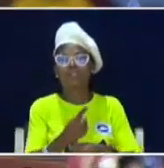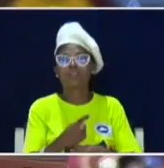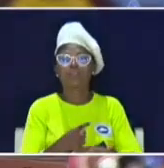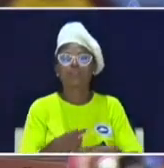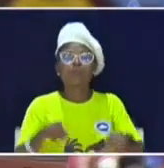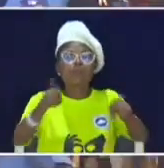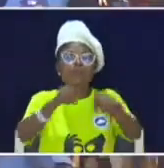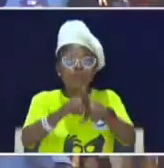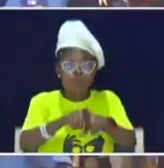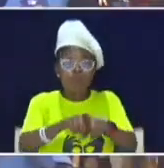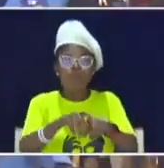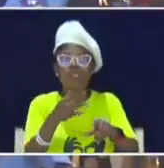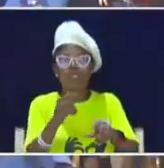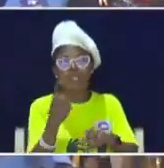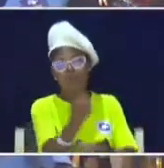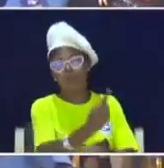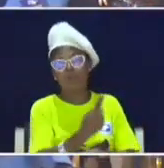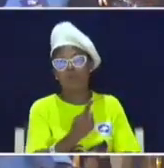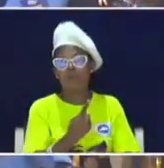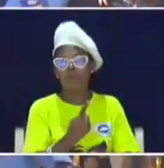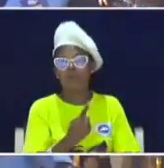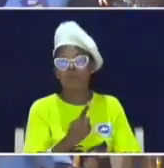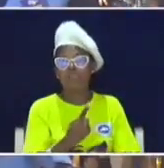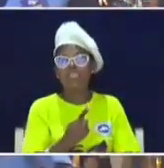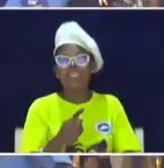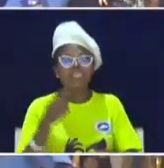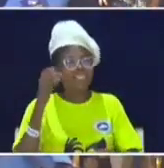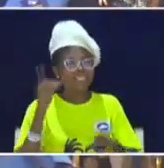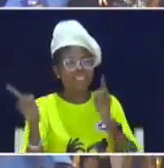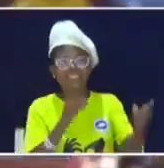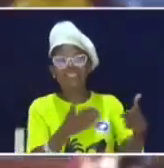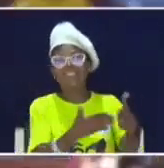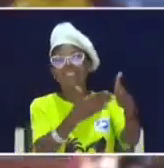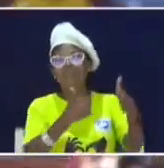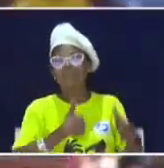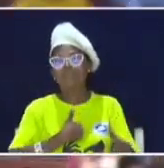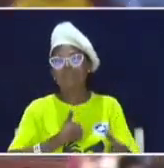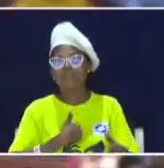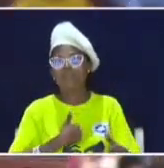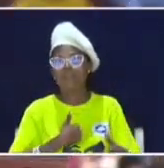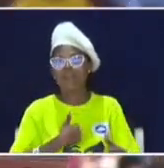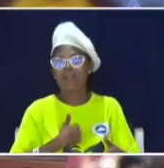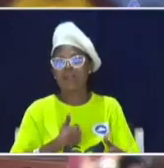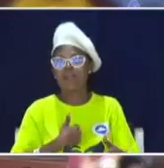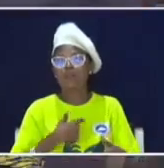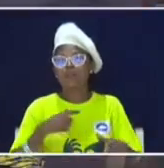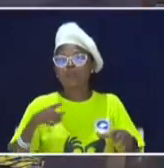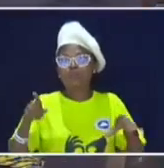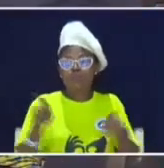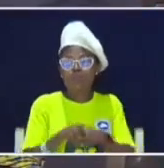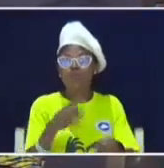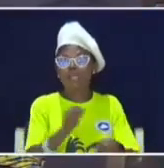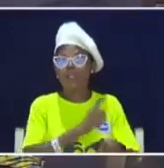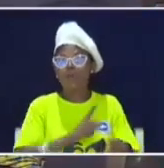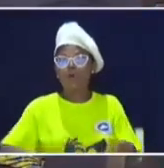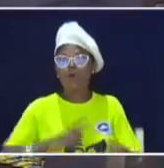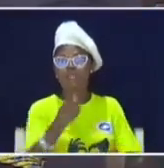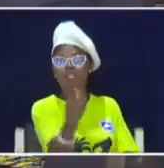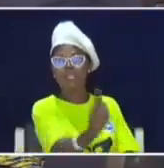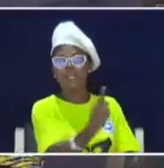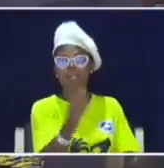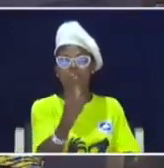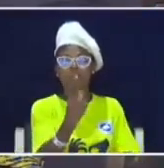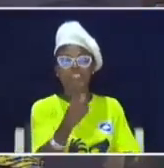the Lord alone did lead me. I didn't hear you say, so the Lord alone